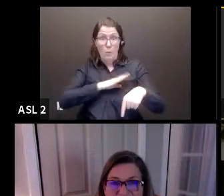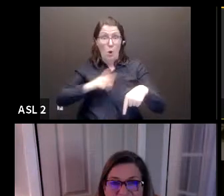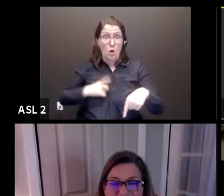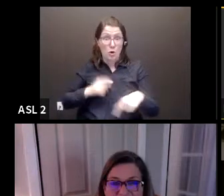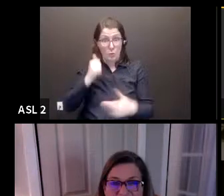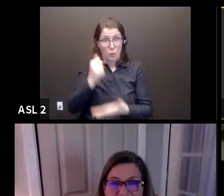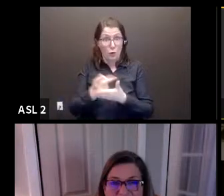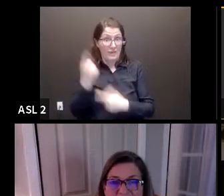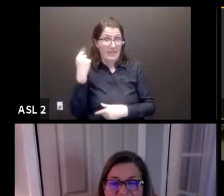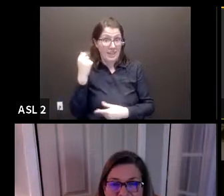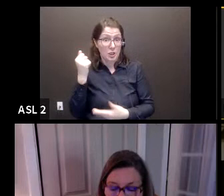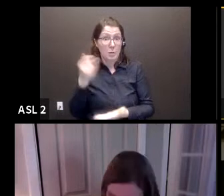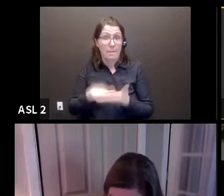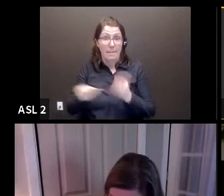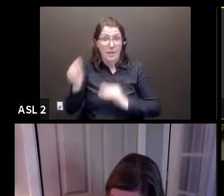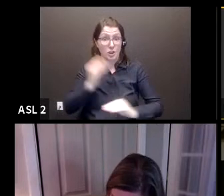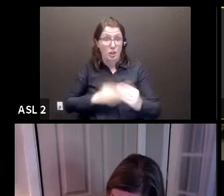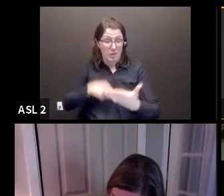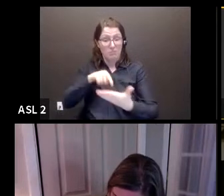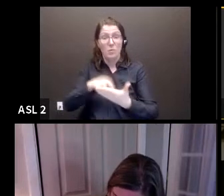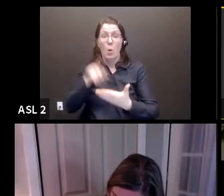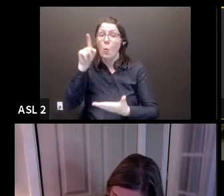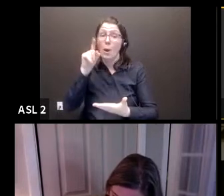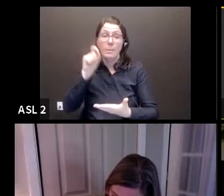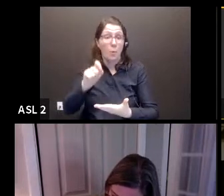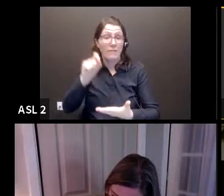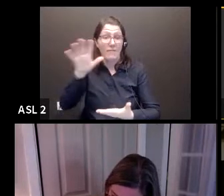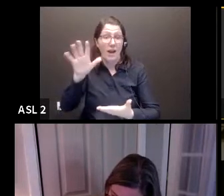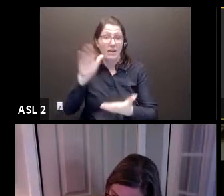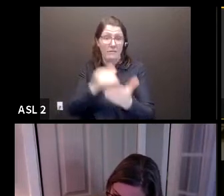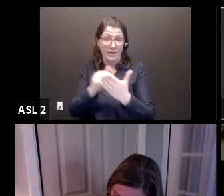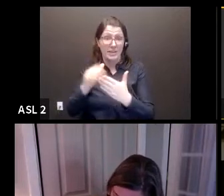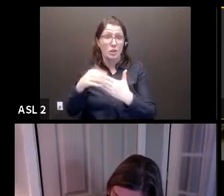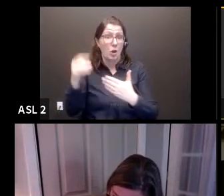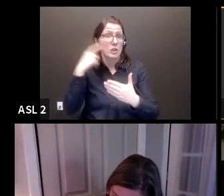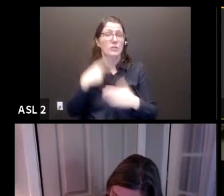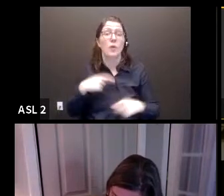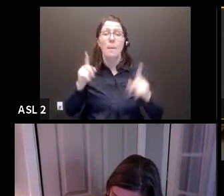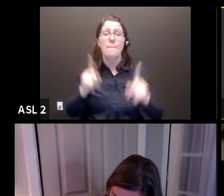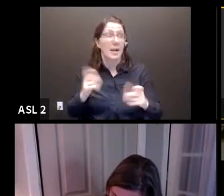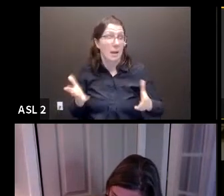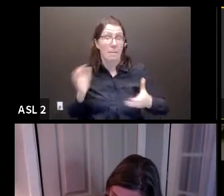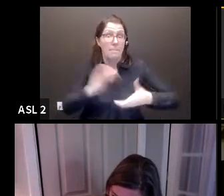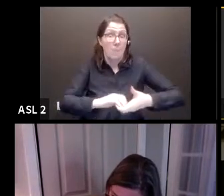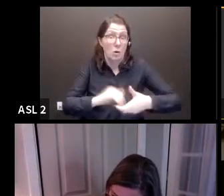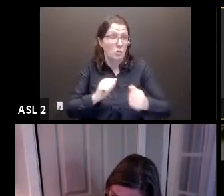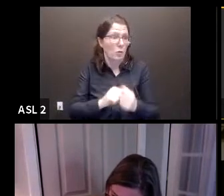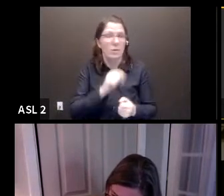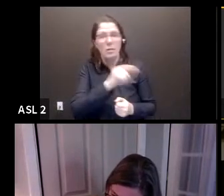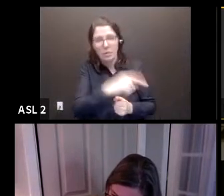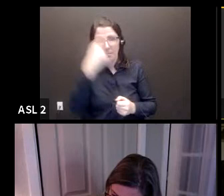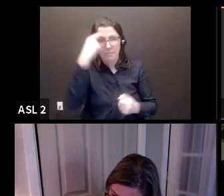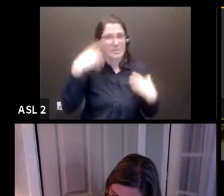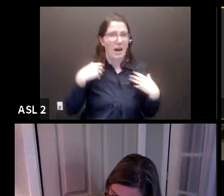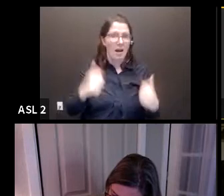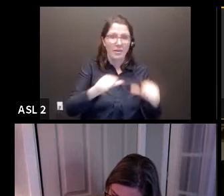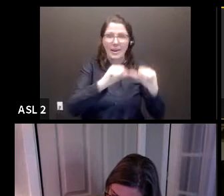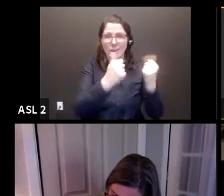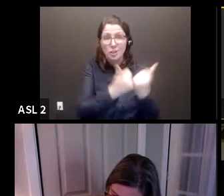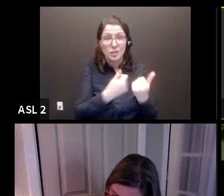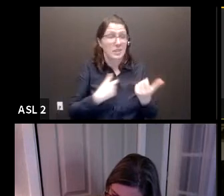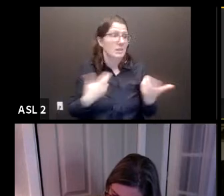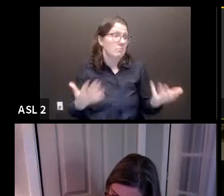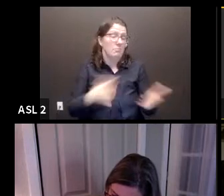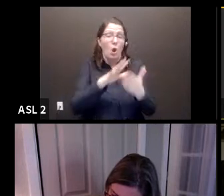1.5 million dollars for a partnership in the city to start a pilot project or multiple pilot projects we could use the toronto model the